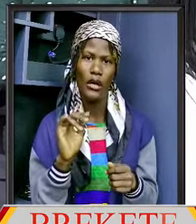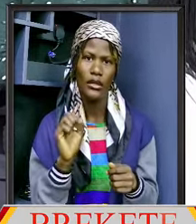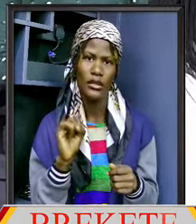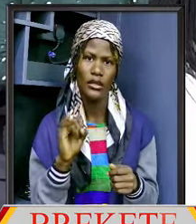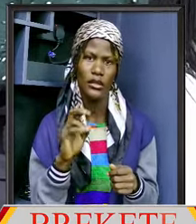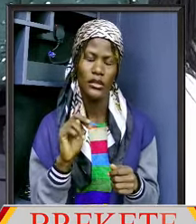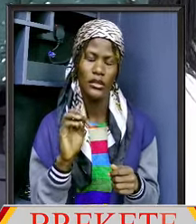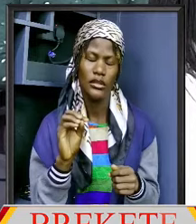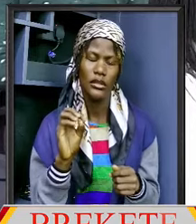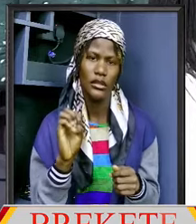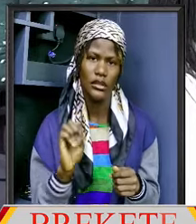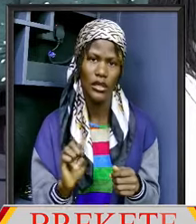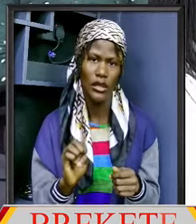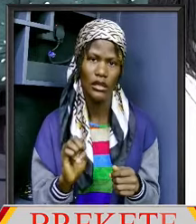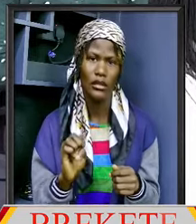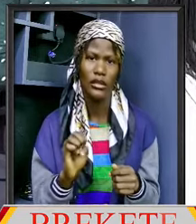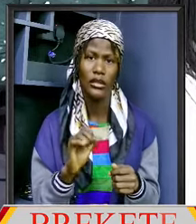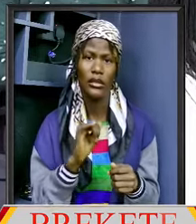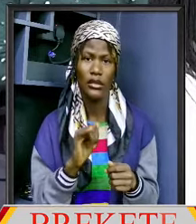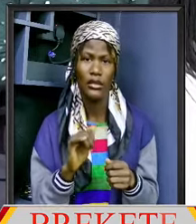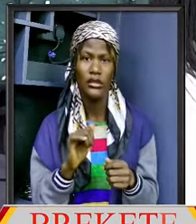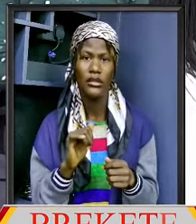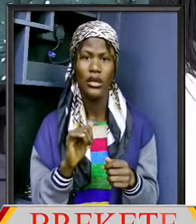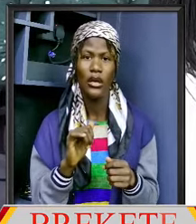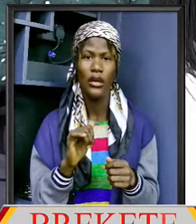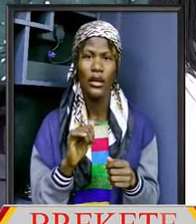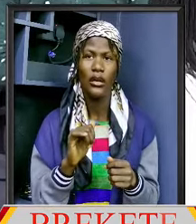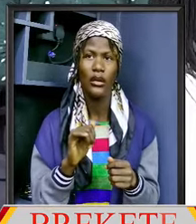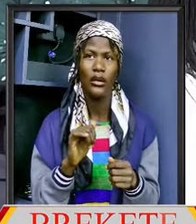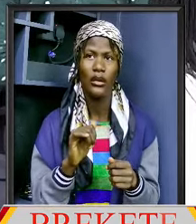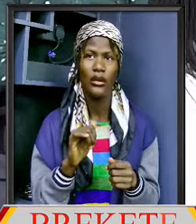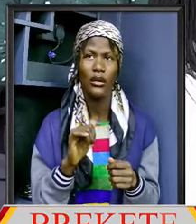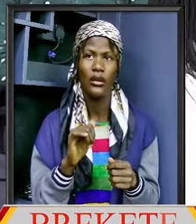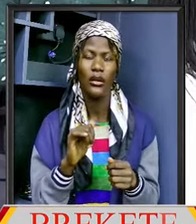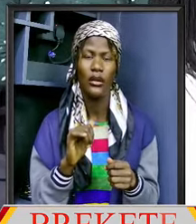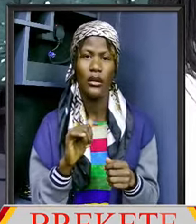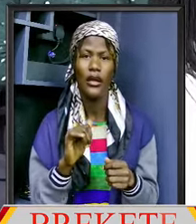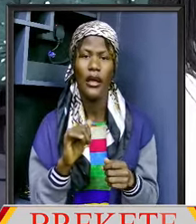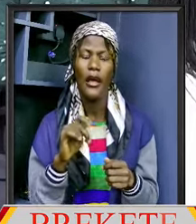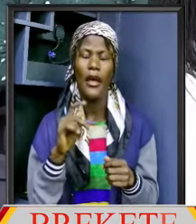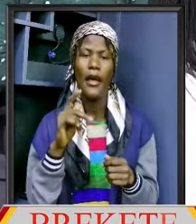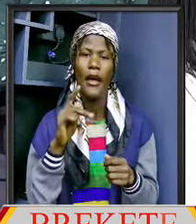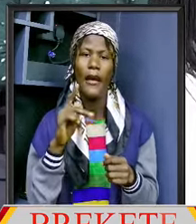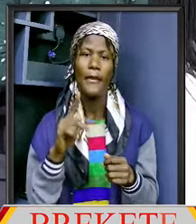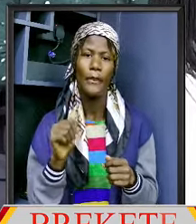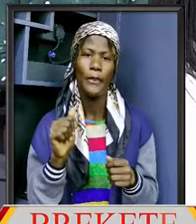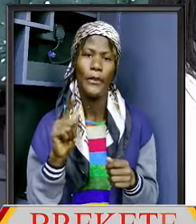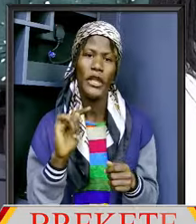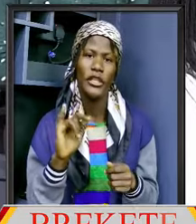is quality of care. We are concerned about patient safety.